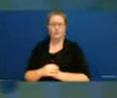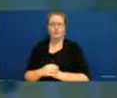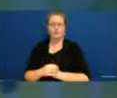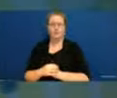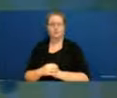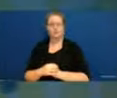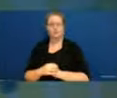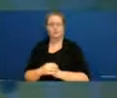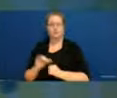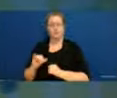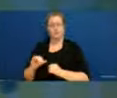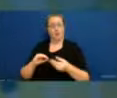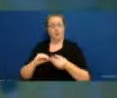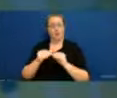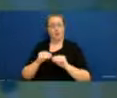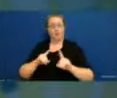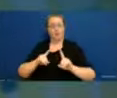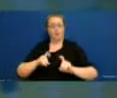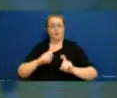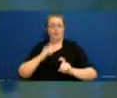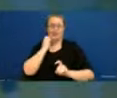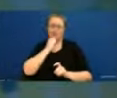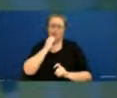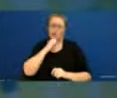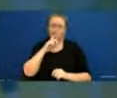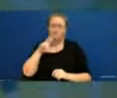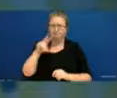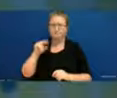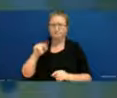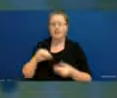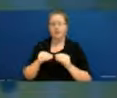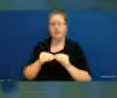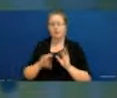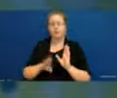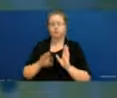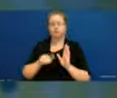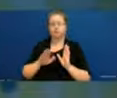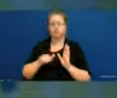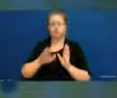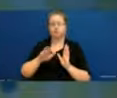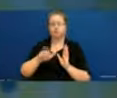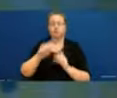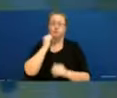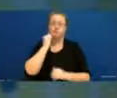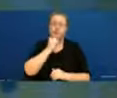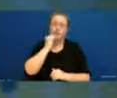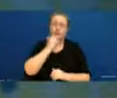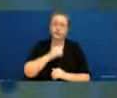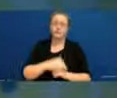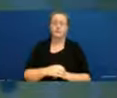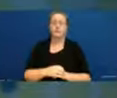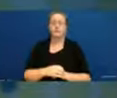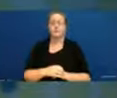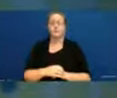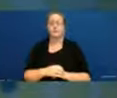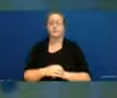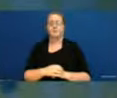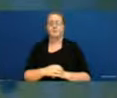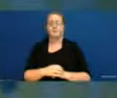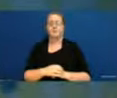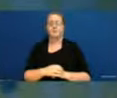18,633. This is not, I should say, the number of tests every day. As you can see, that number fluctuates day to day